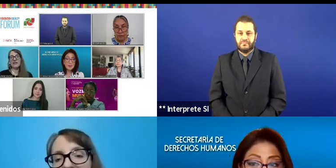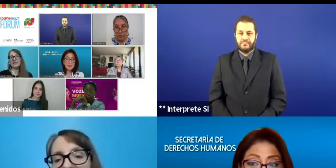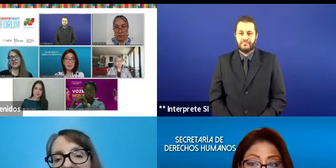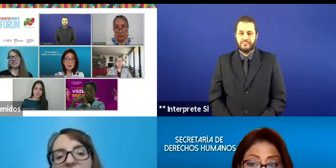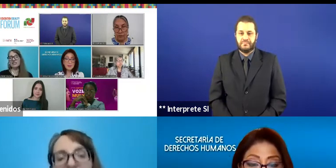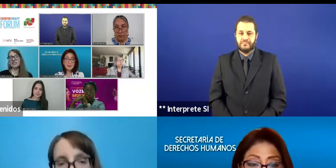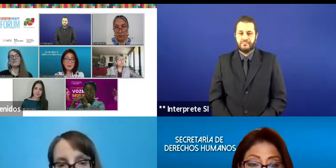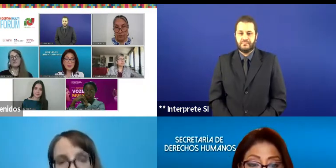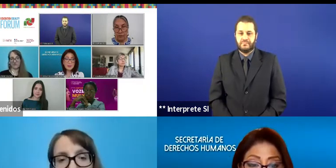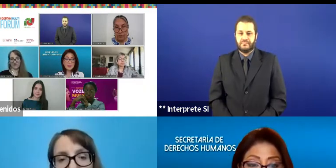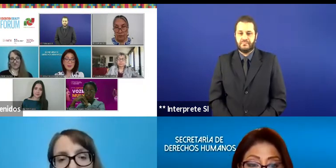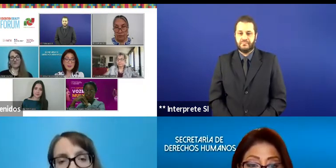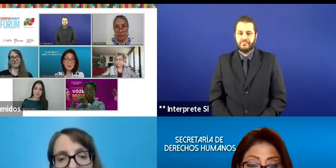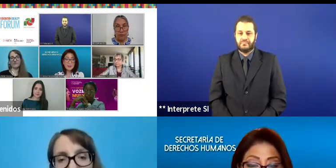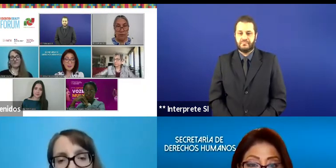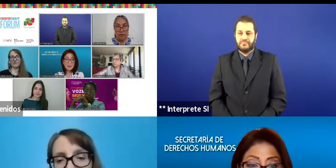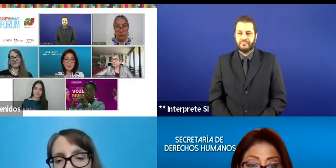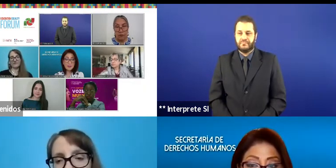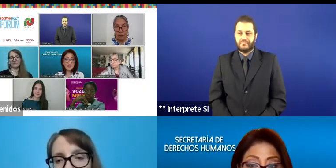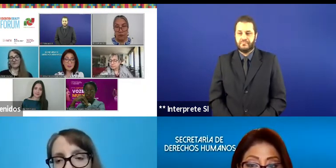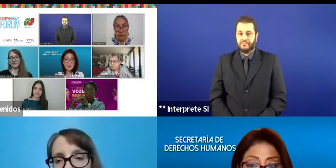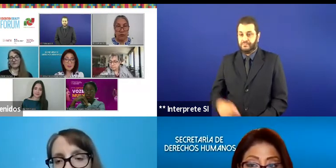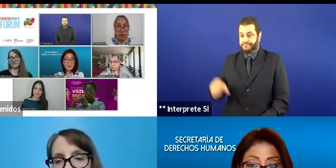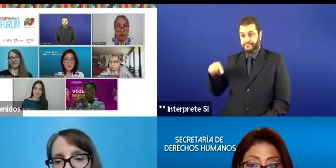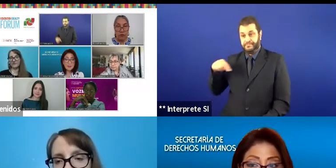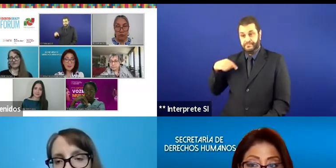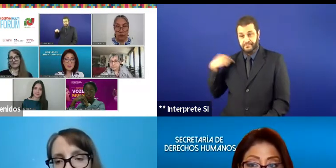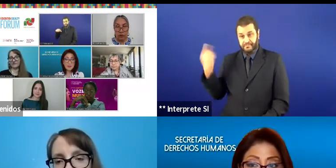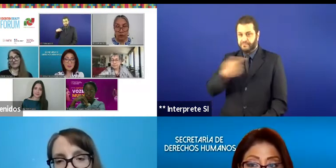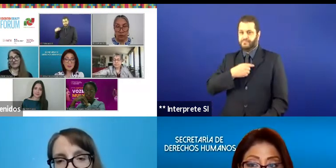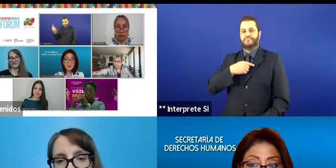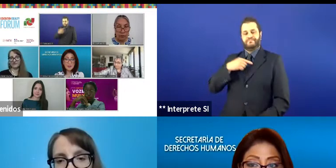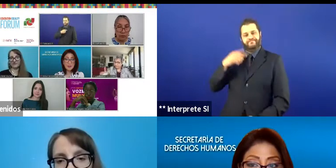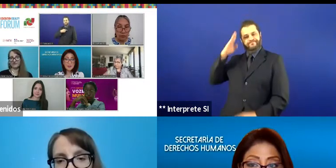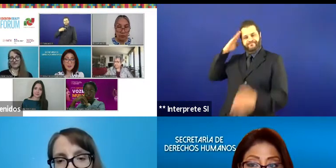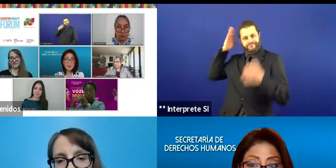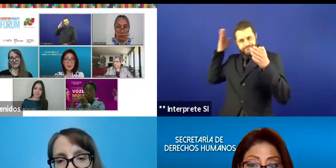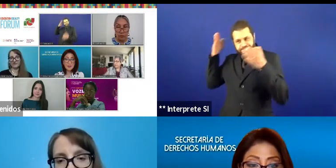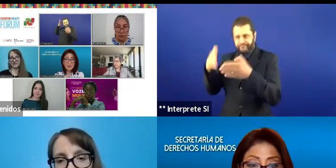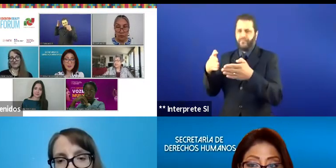Research. Como actores de cambio, sabemos que somos críticas Dios, para... ¿No es simultáneo?